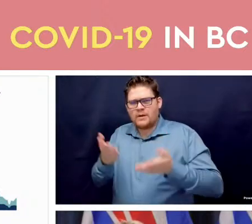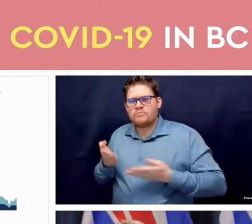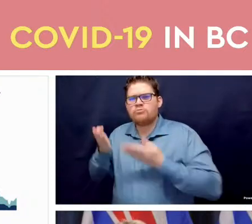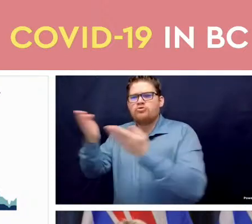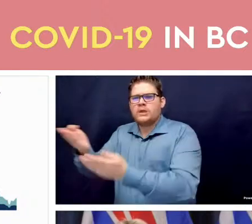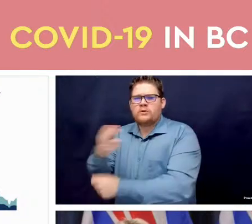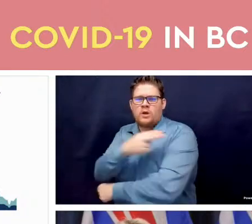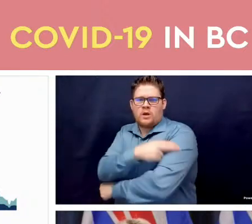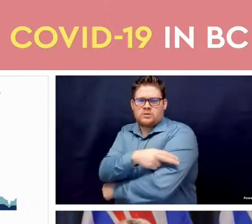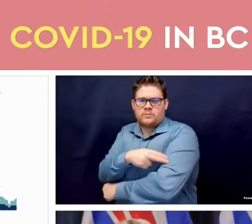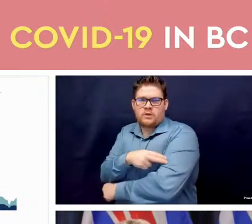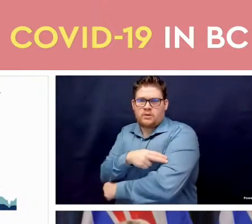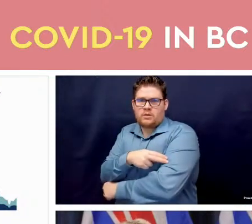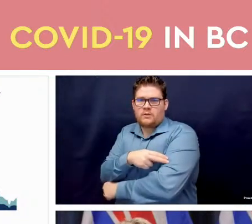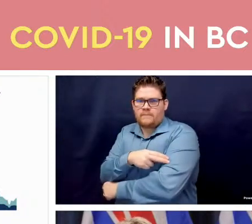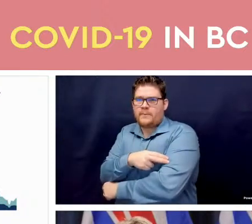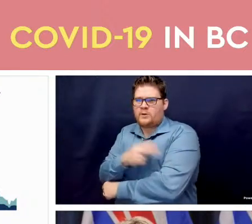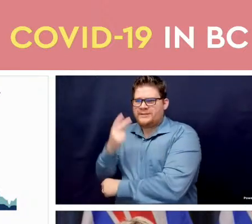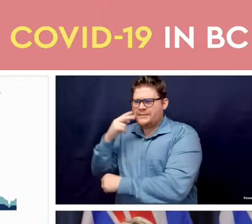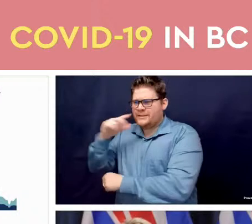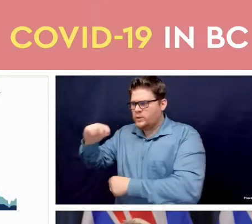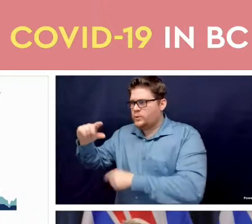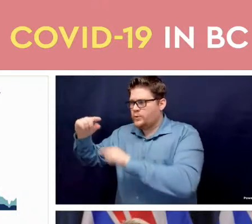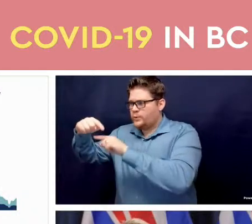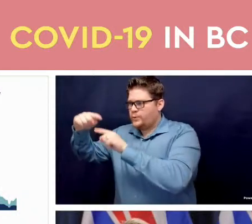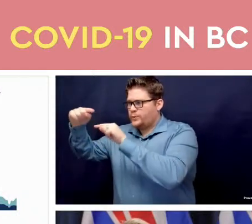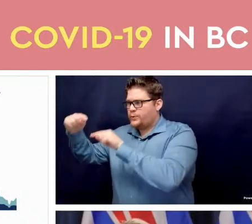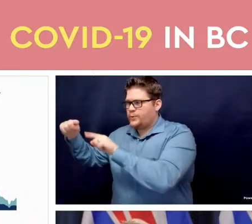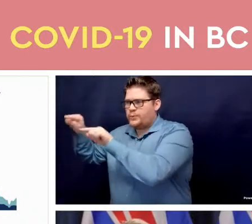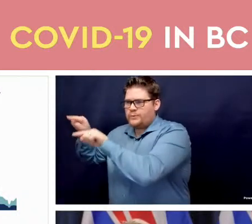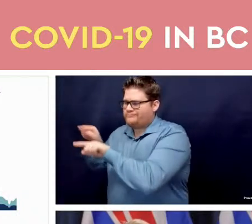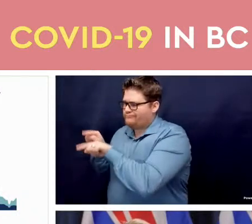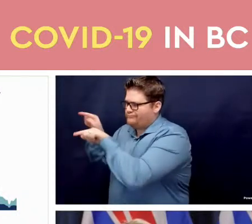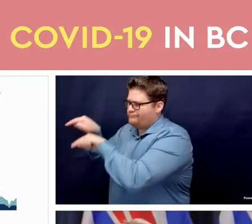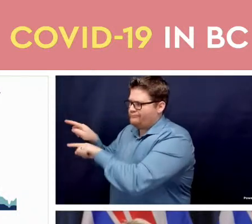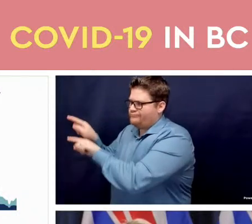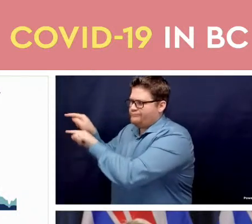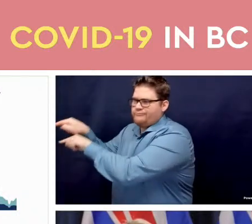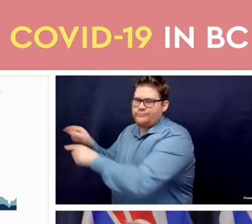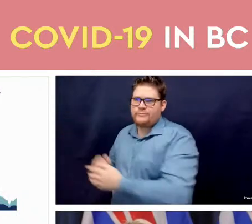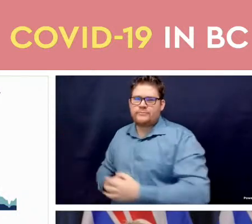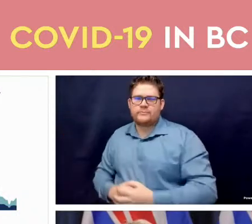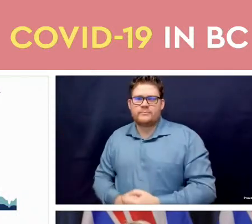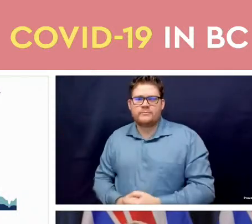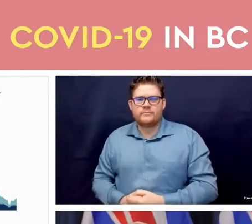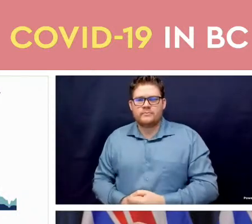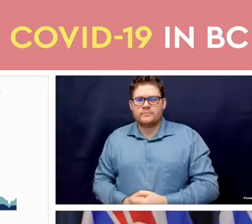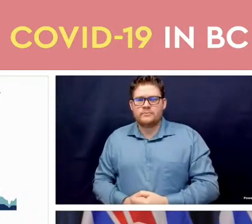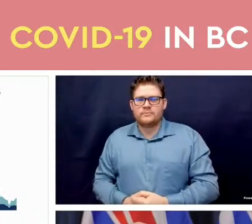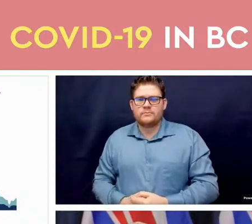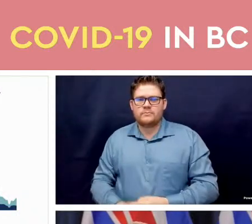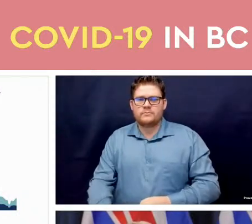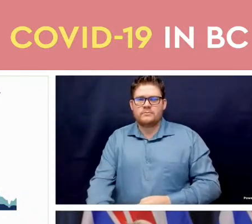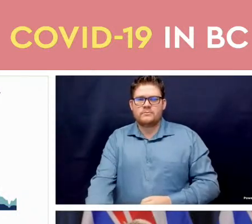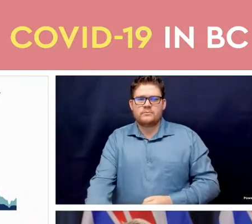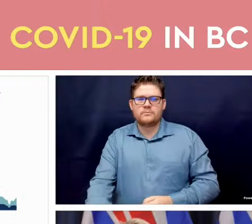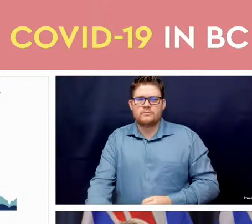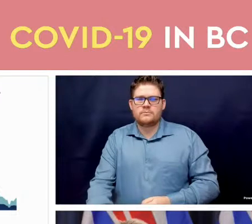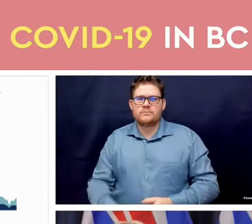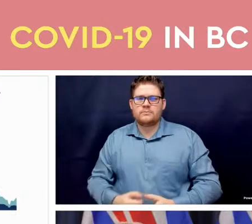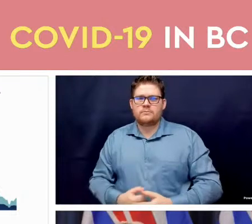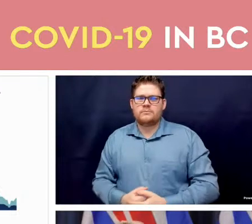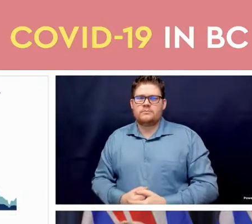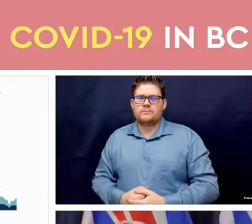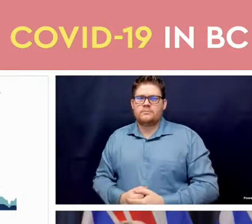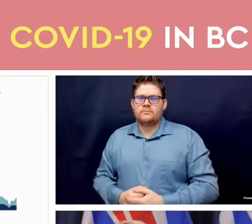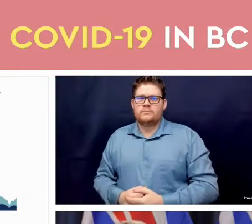rapidly changing situations, it's a more important daily measure of the impact on our healthcare system. But it's